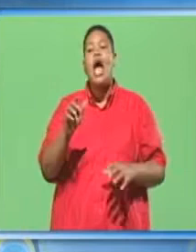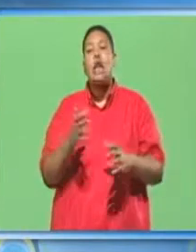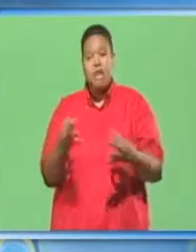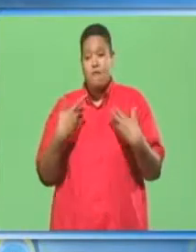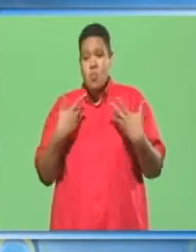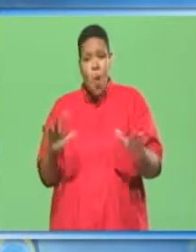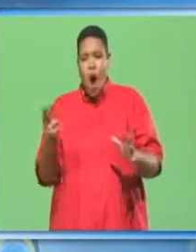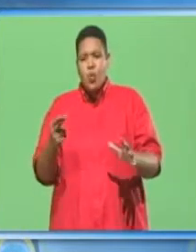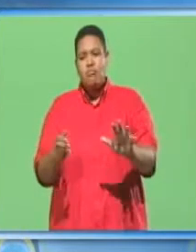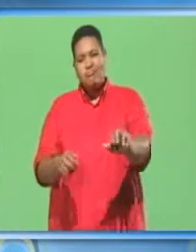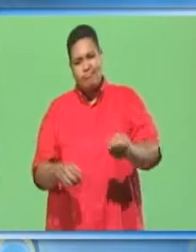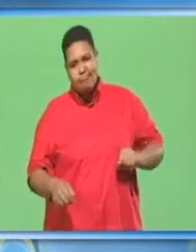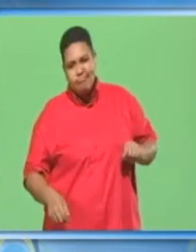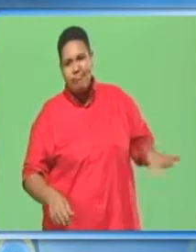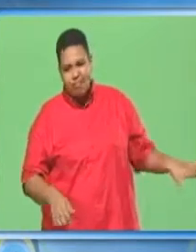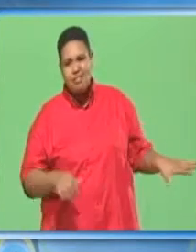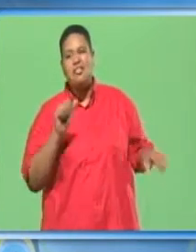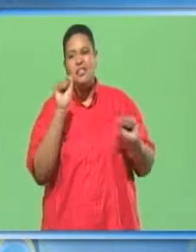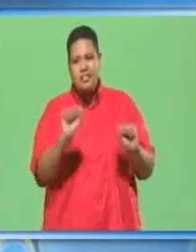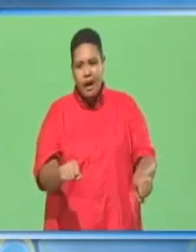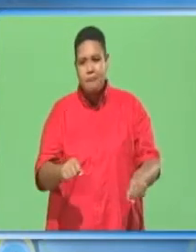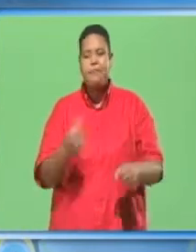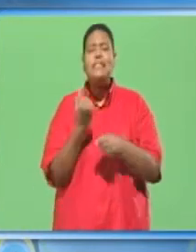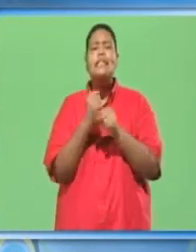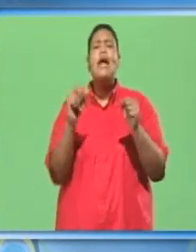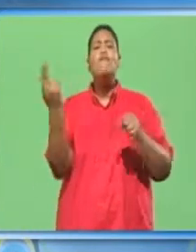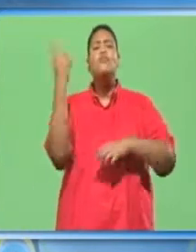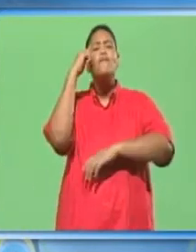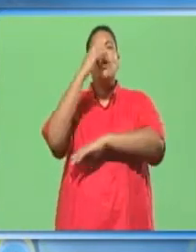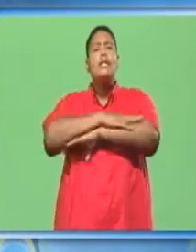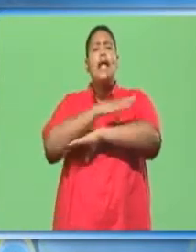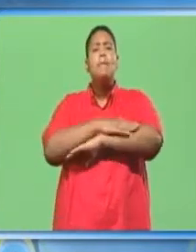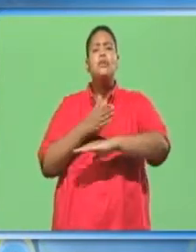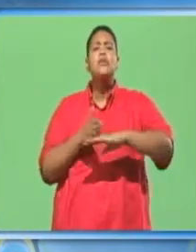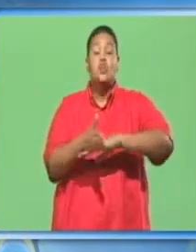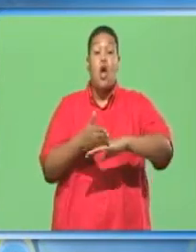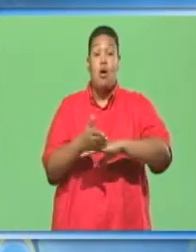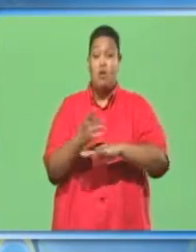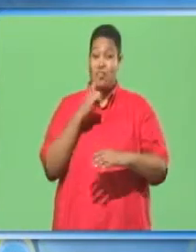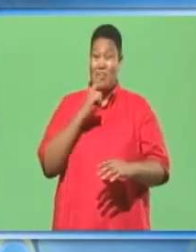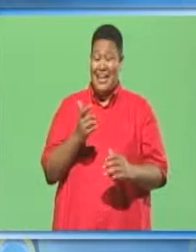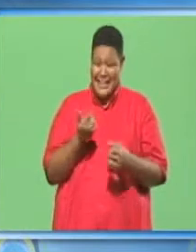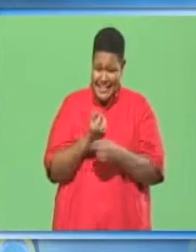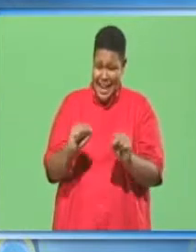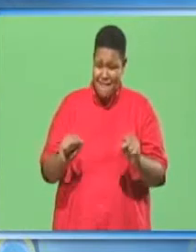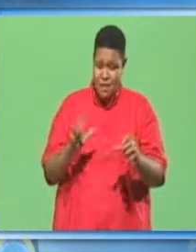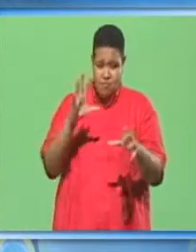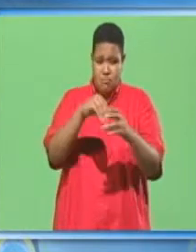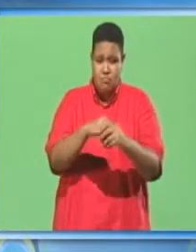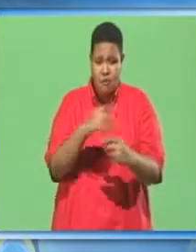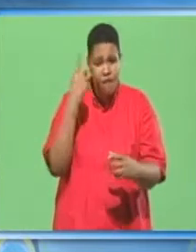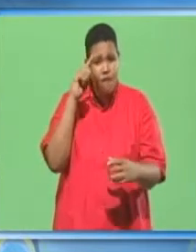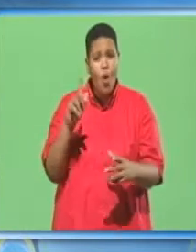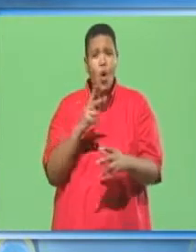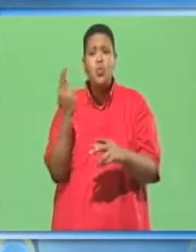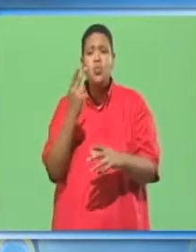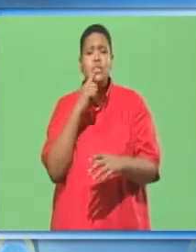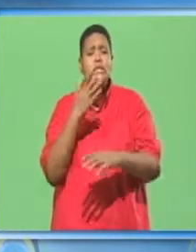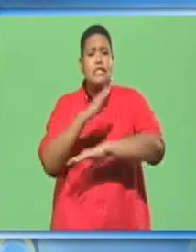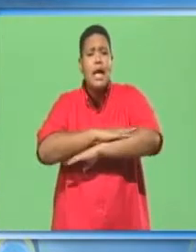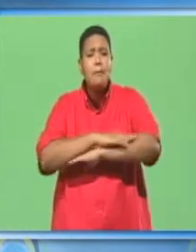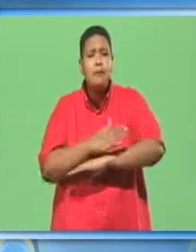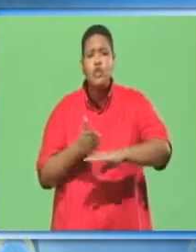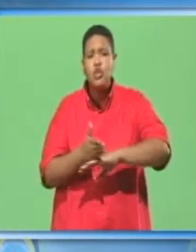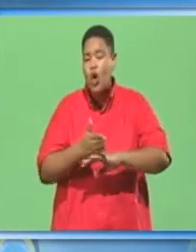required. Safe use of the table saw. The following are the main safety precautions to be taken when using a table